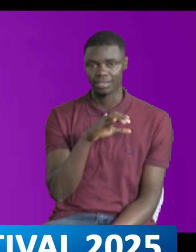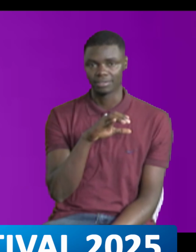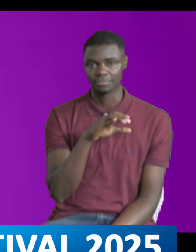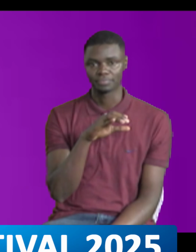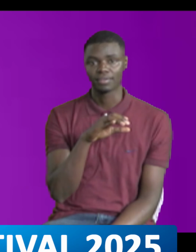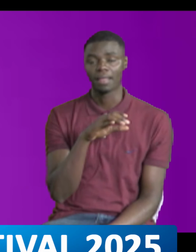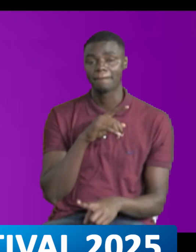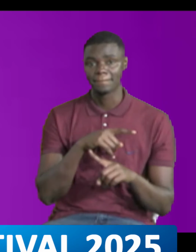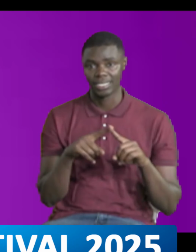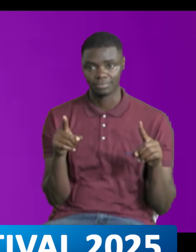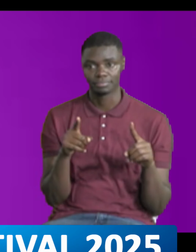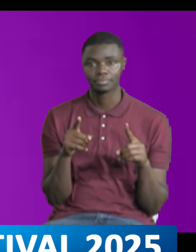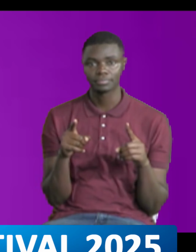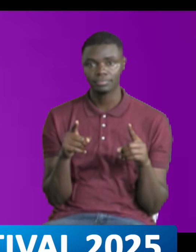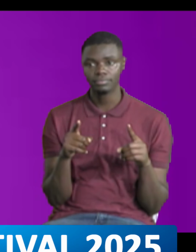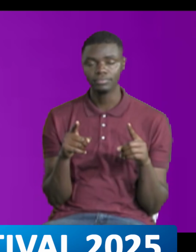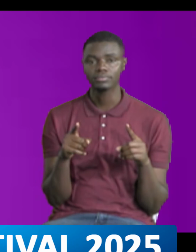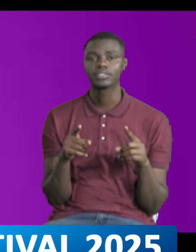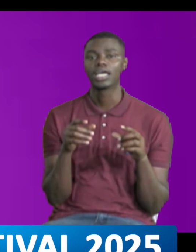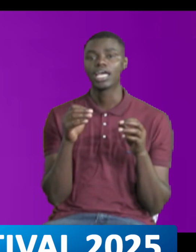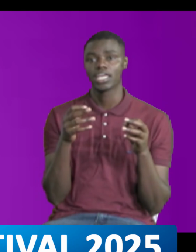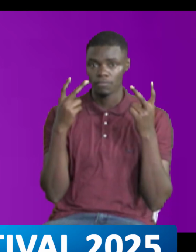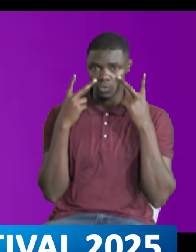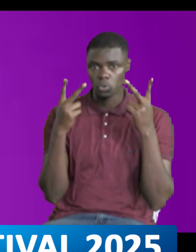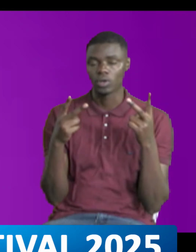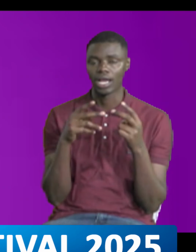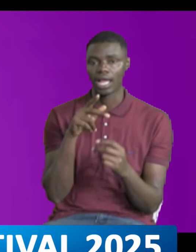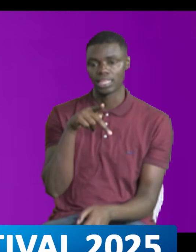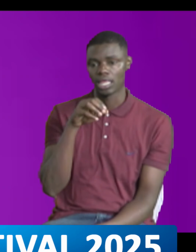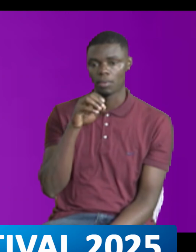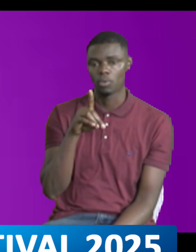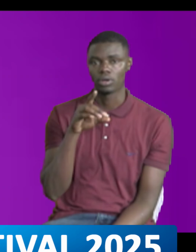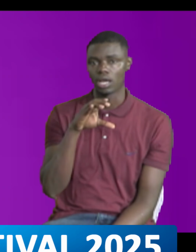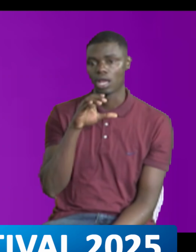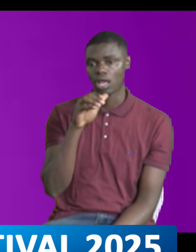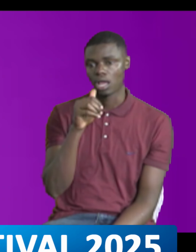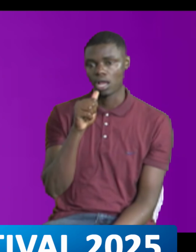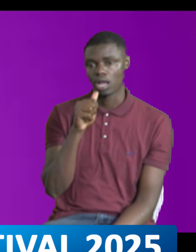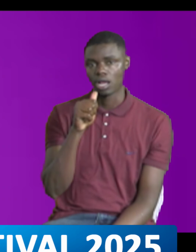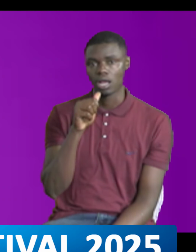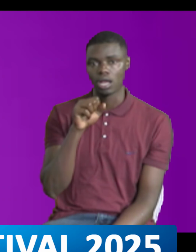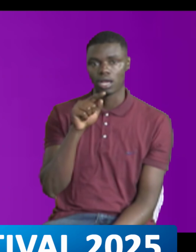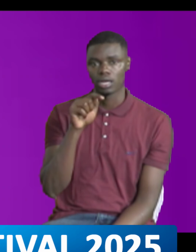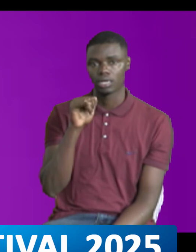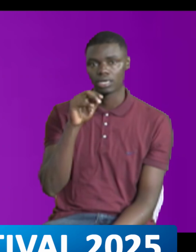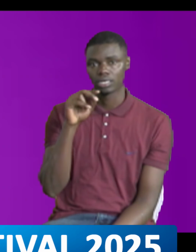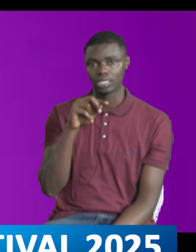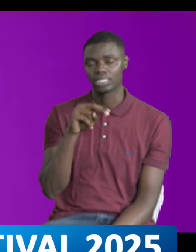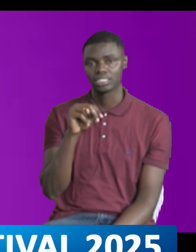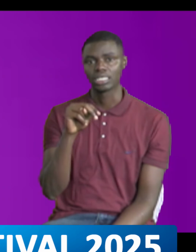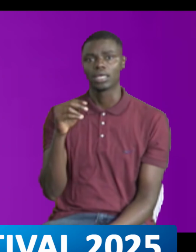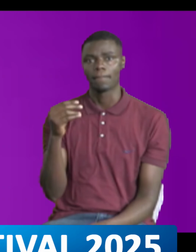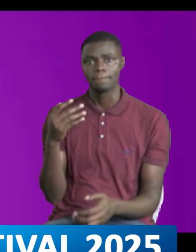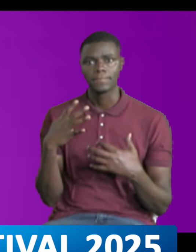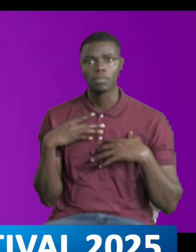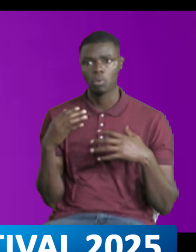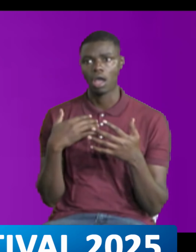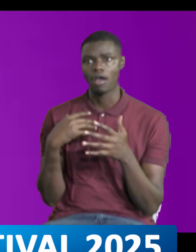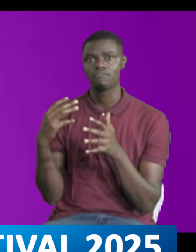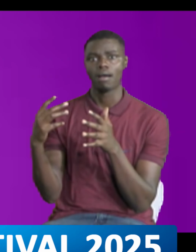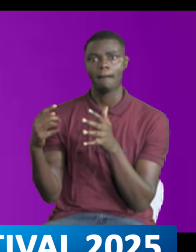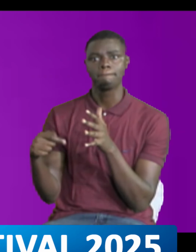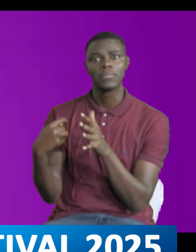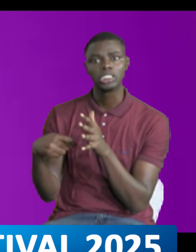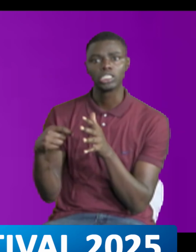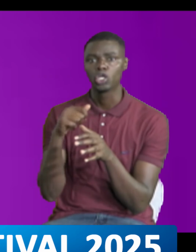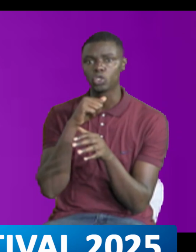But but when you really look at the podcasting world, there are people who have heavy machine learning. Yeah. So don't look